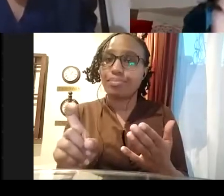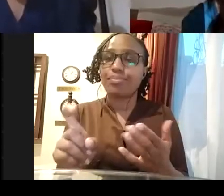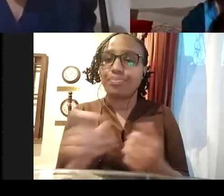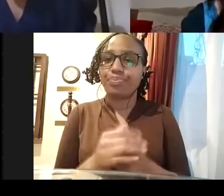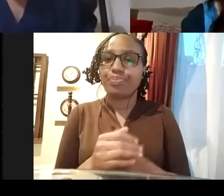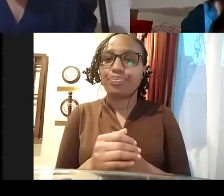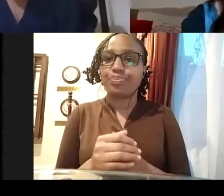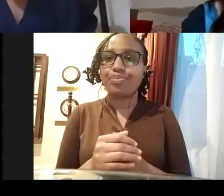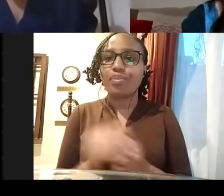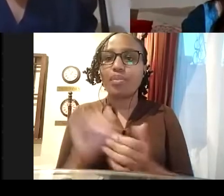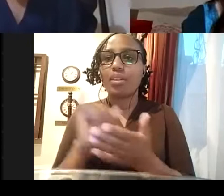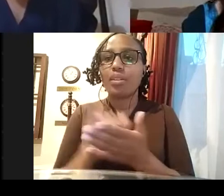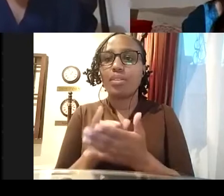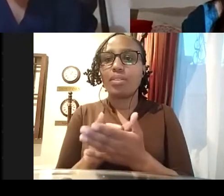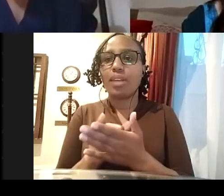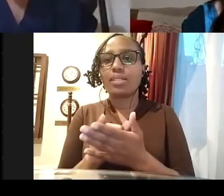That imposter syndrome.